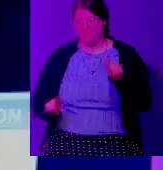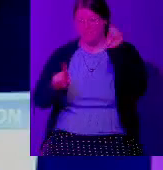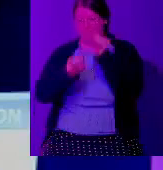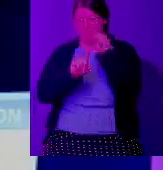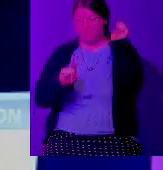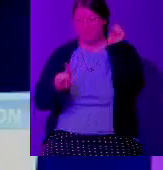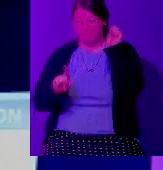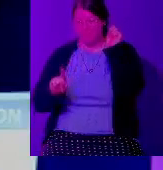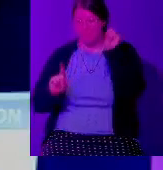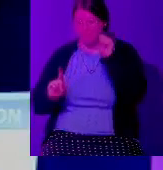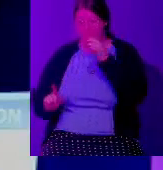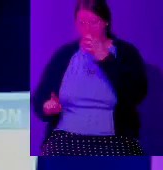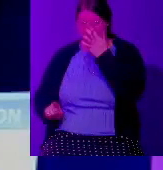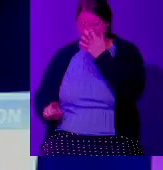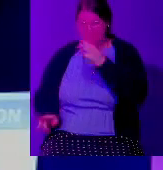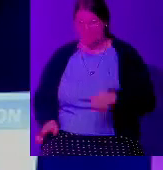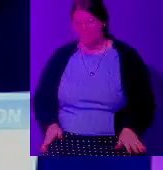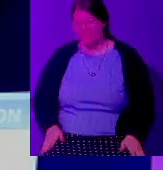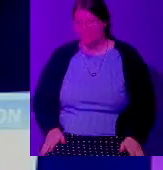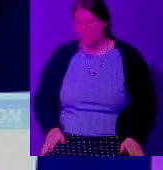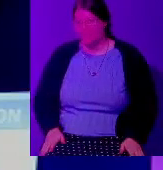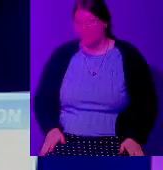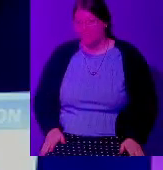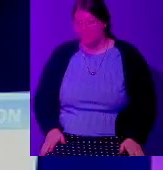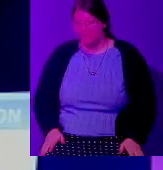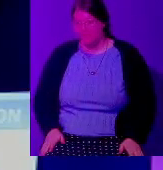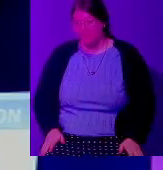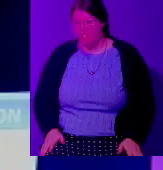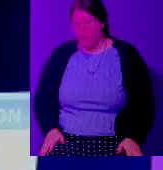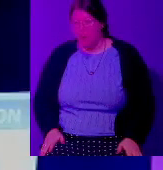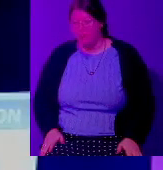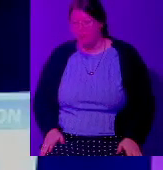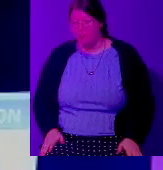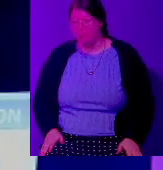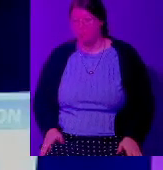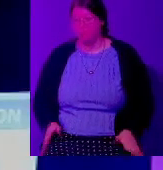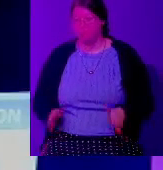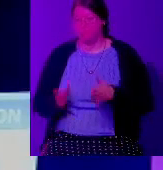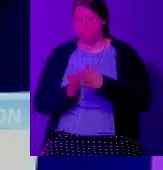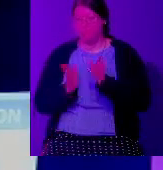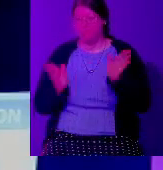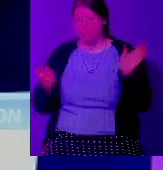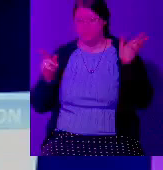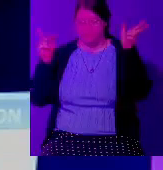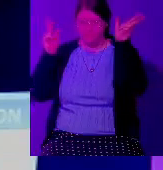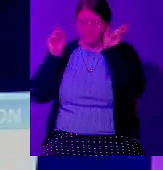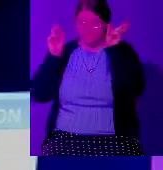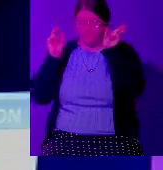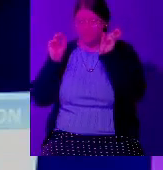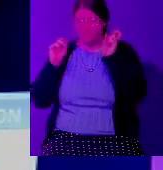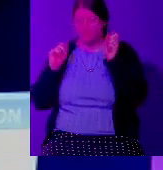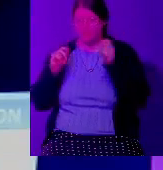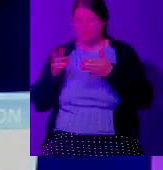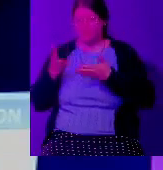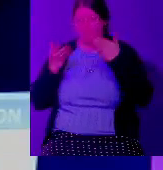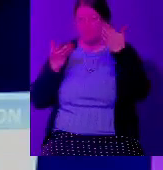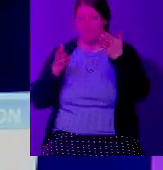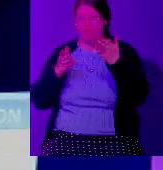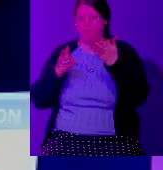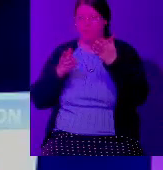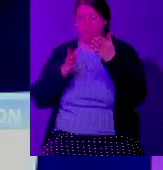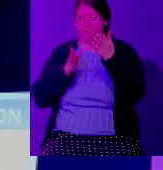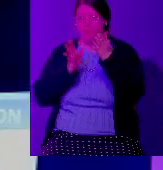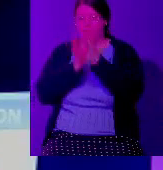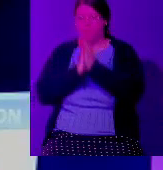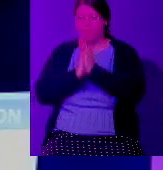our ears to truth today as we lift up our voices, we lift up our prayers, we lift